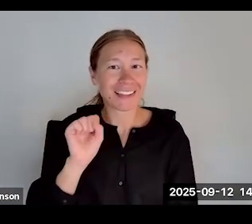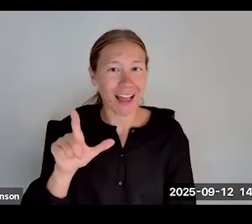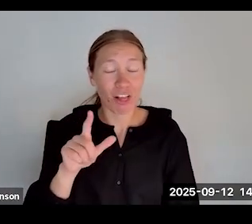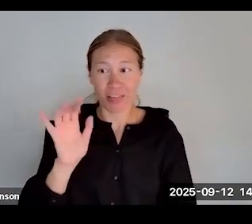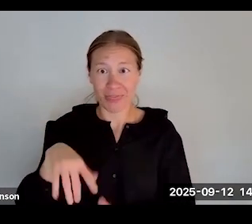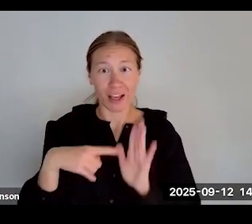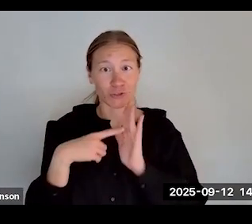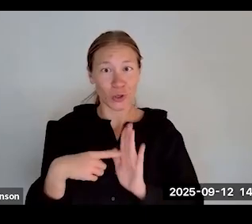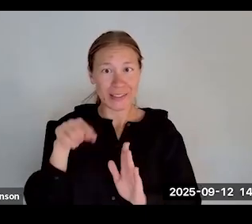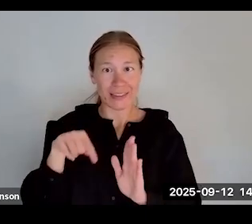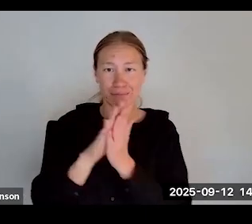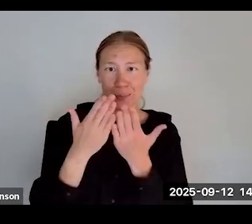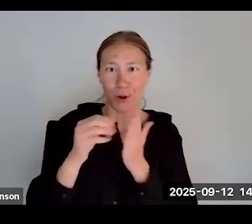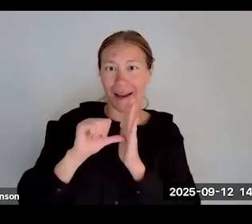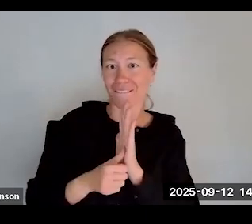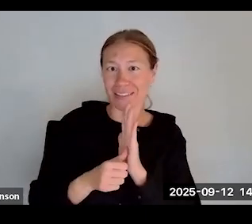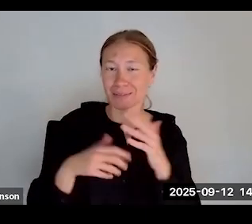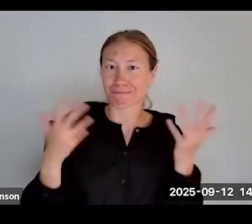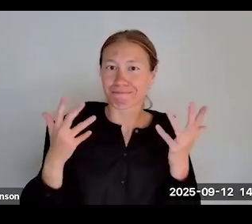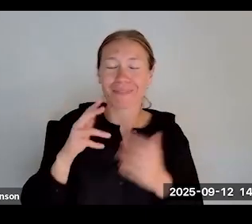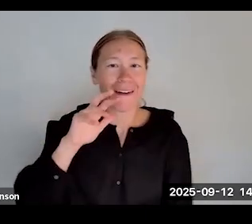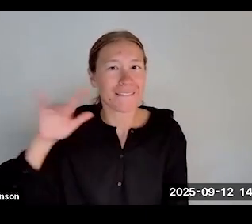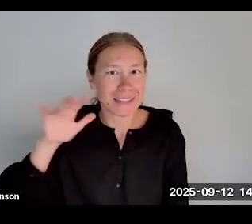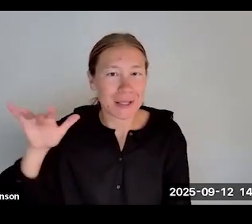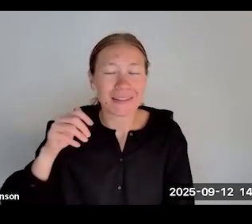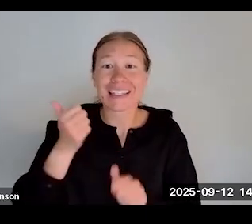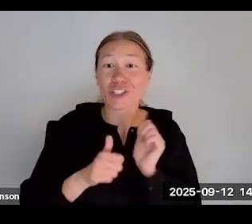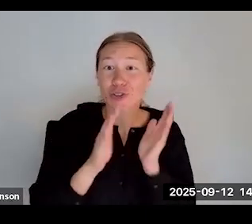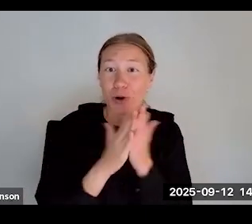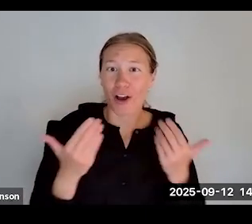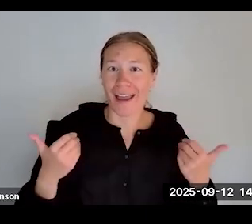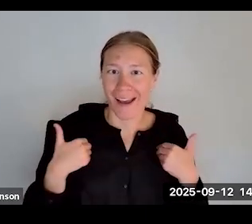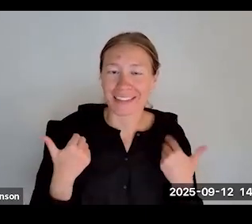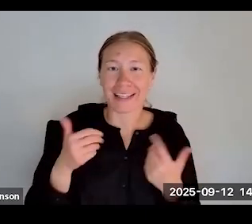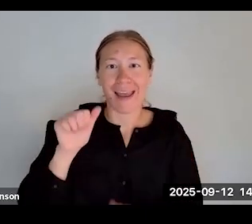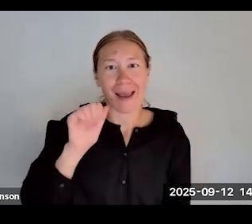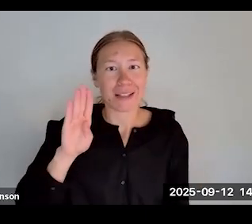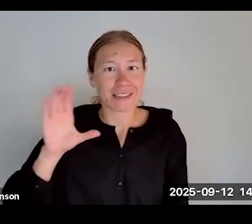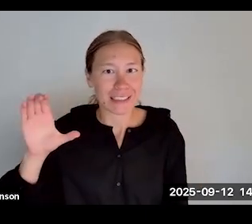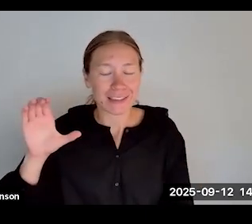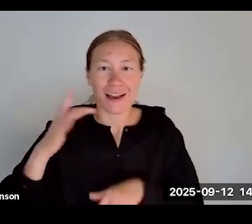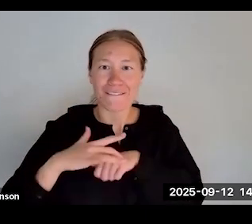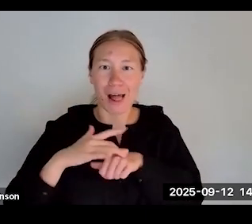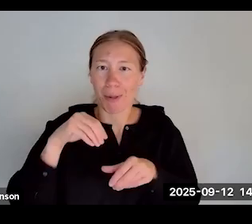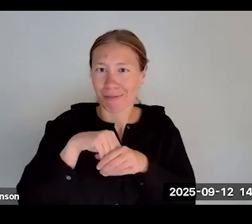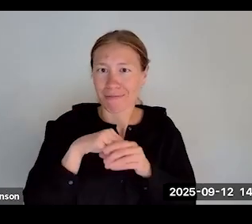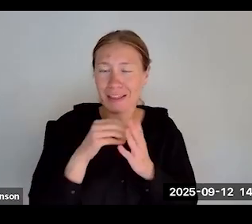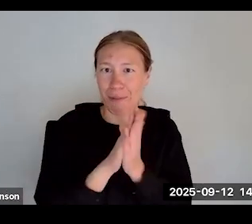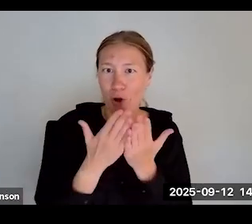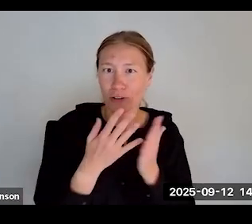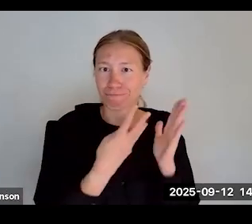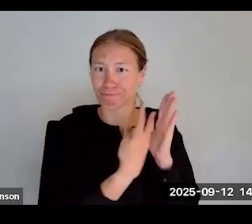is fingerspelling. Each of these books has the alphabet in ASL, also called a fingerspelling chart,